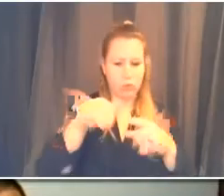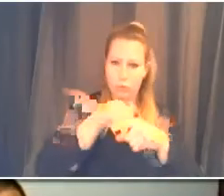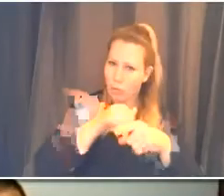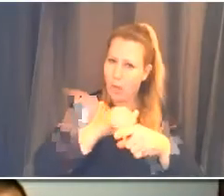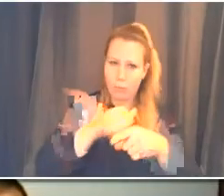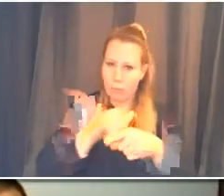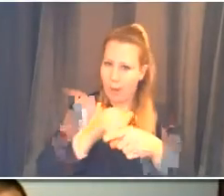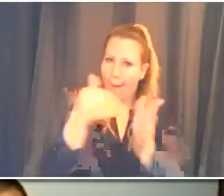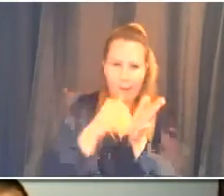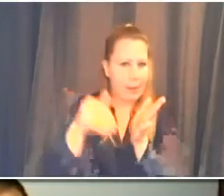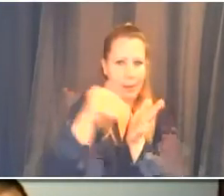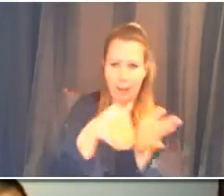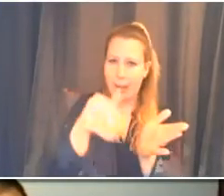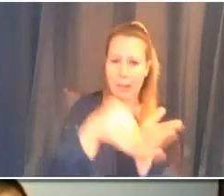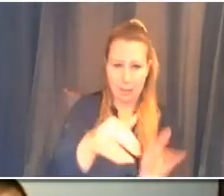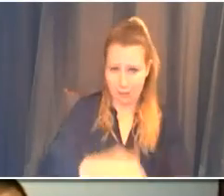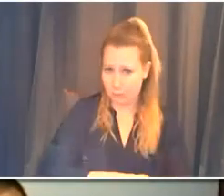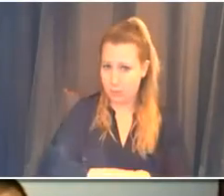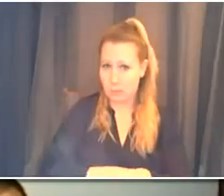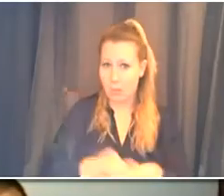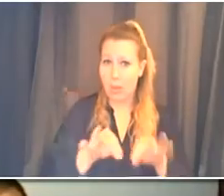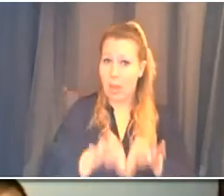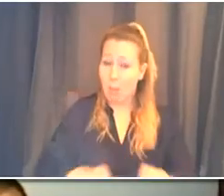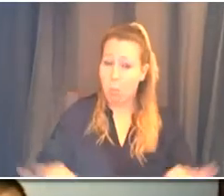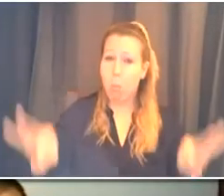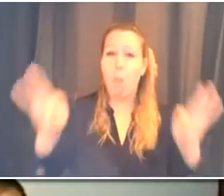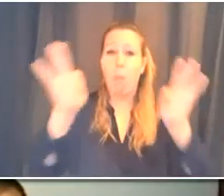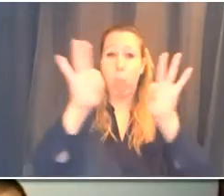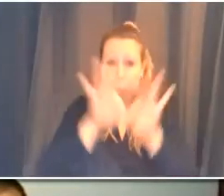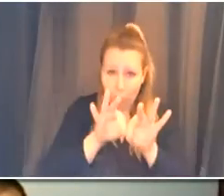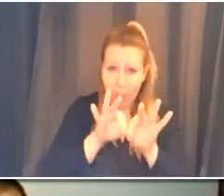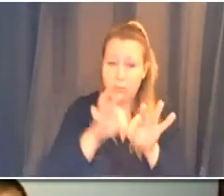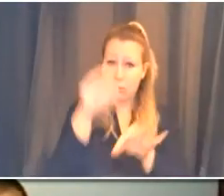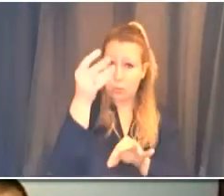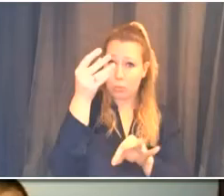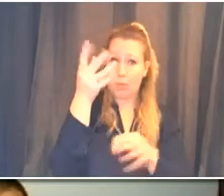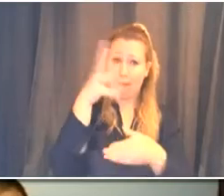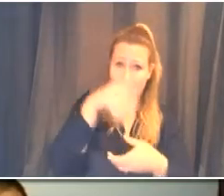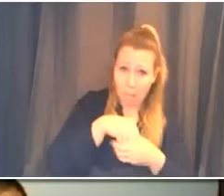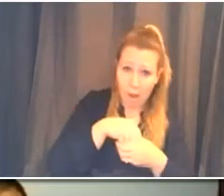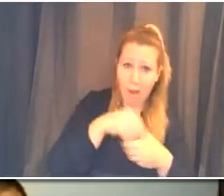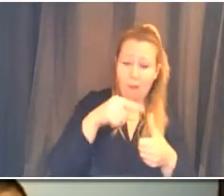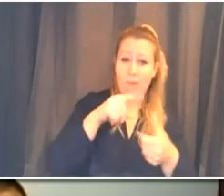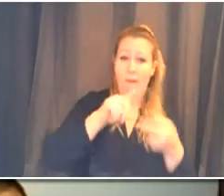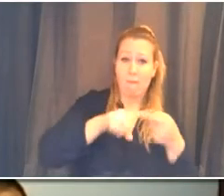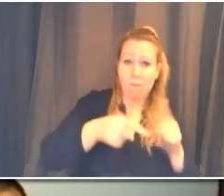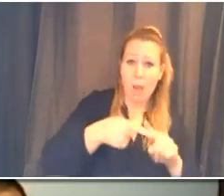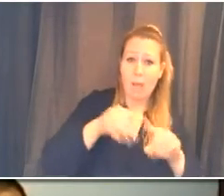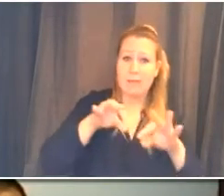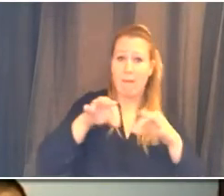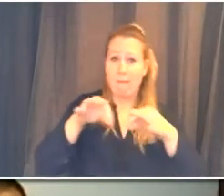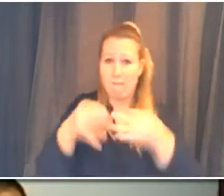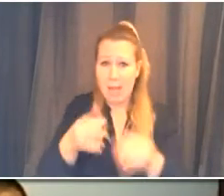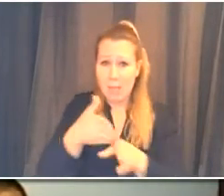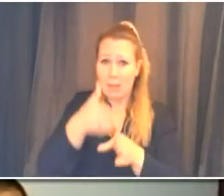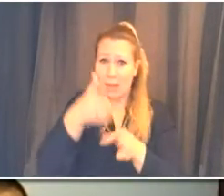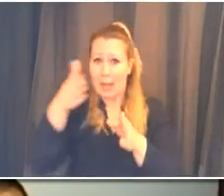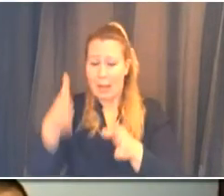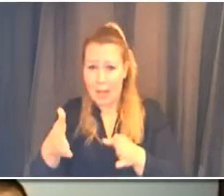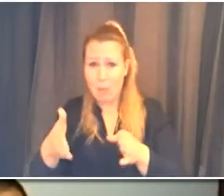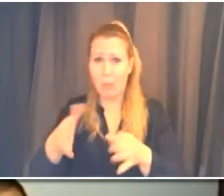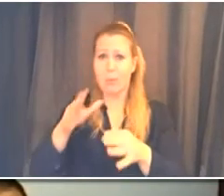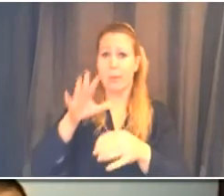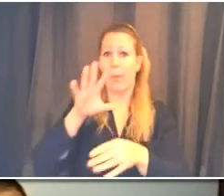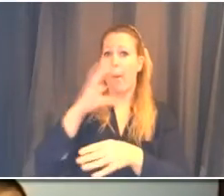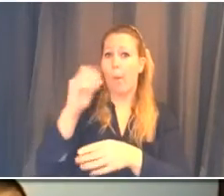911 but we don't want to see you know texting to some office or some officer and they're reassigned or something happens and God forbid that